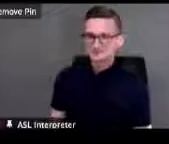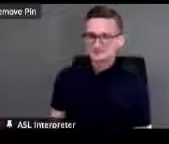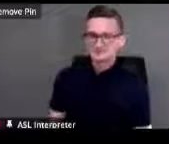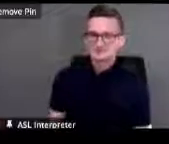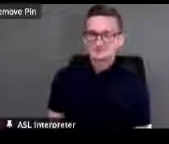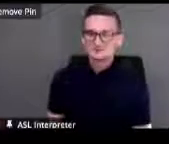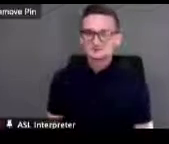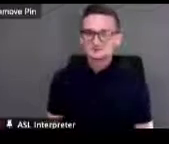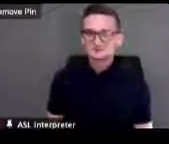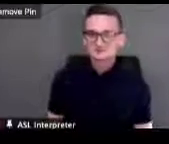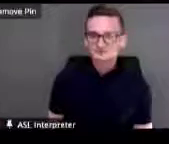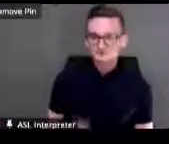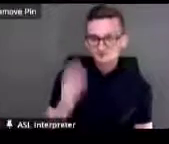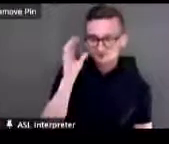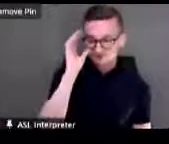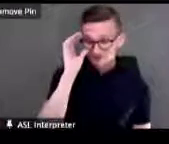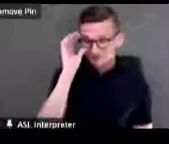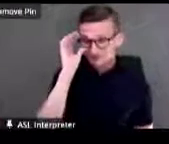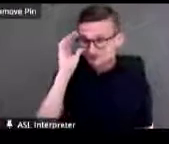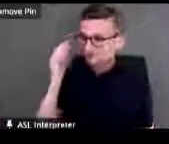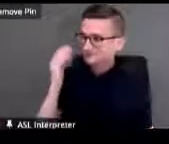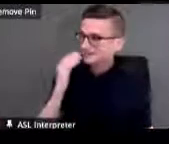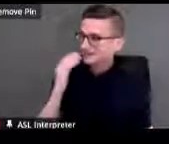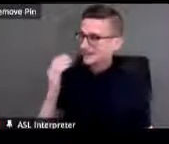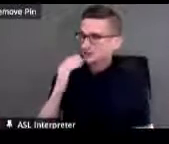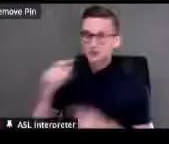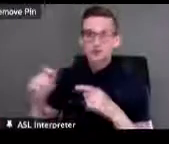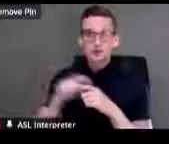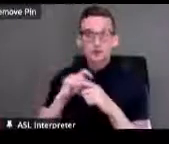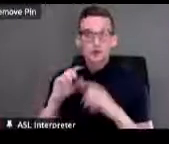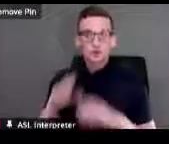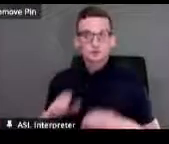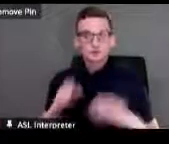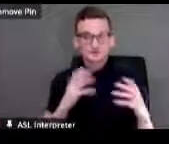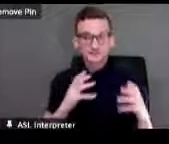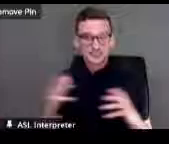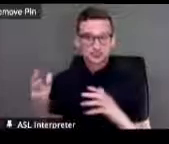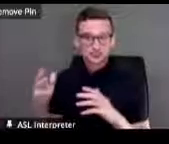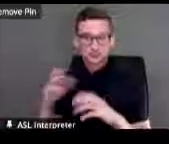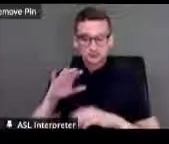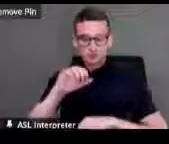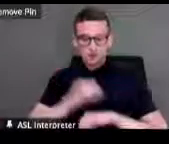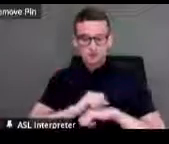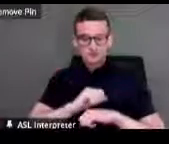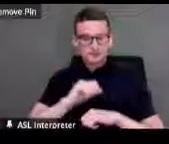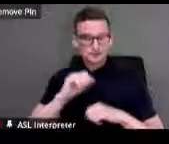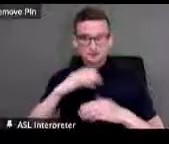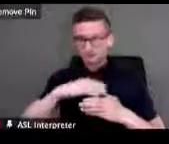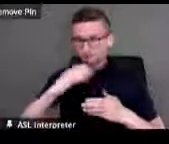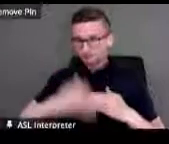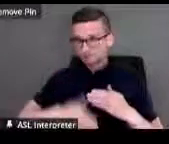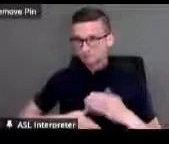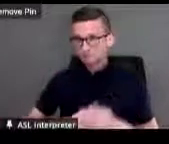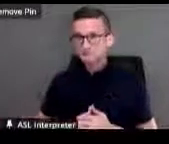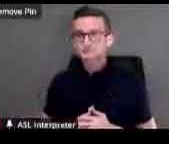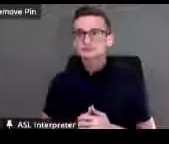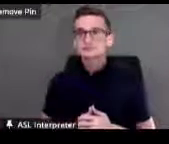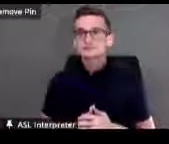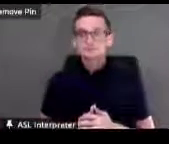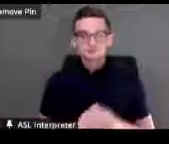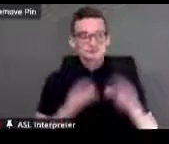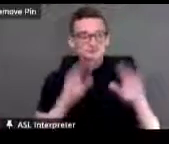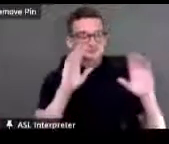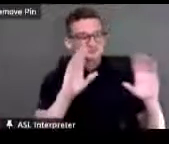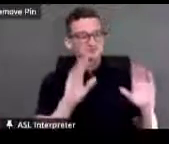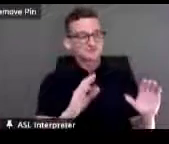Thank you so much. That was all of our callers and appointments at this time. Great. Well, thank you very